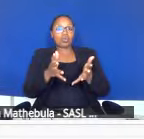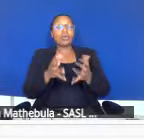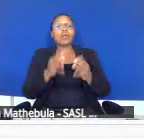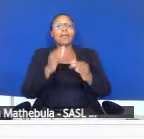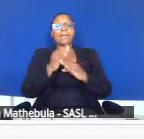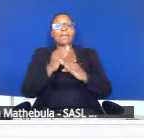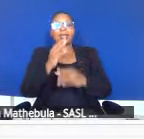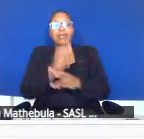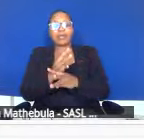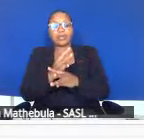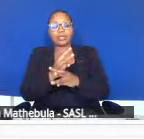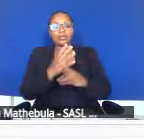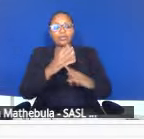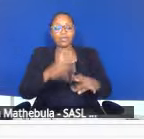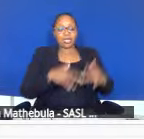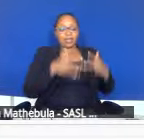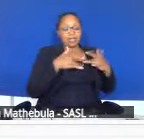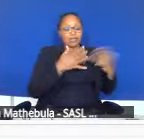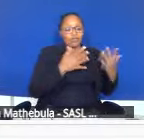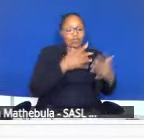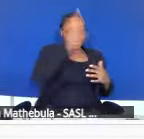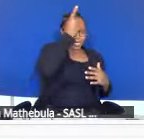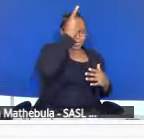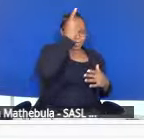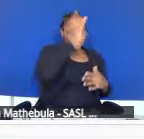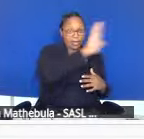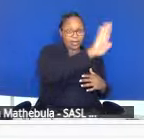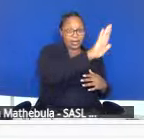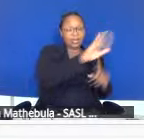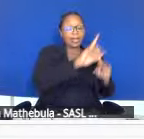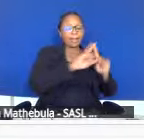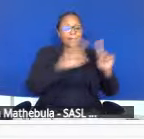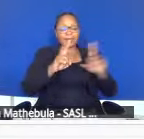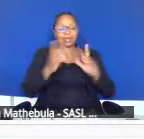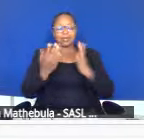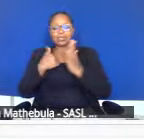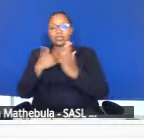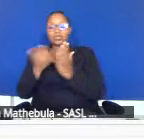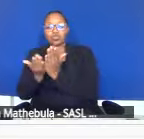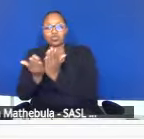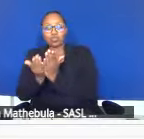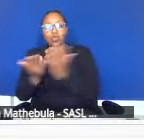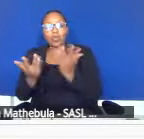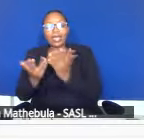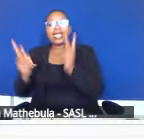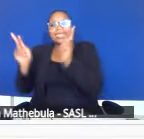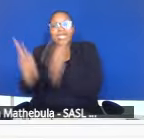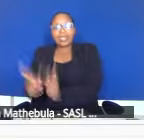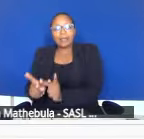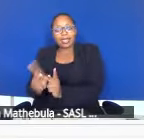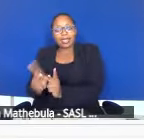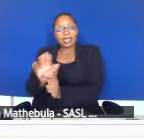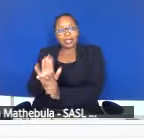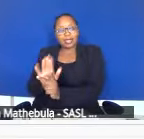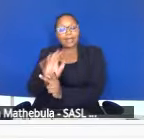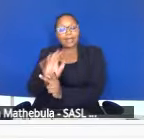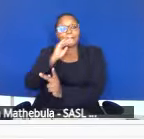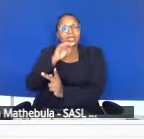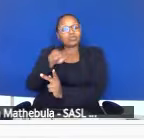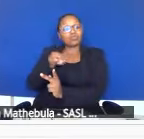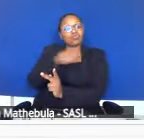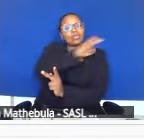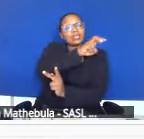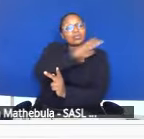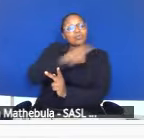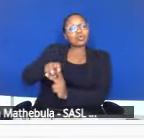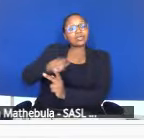Durban, but I attended school in Kimberley. Now the transportation costs